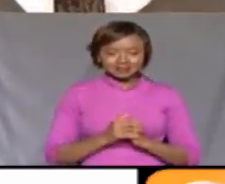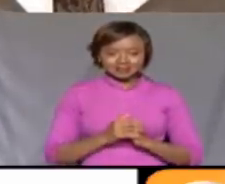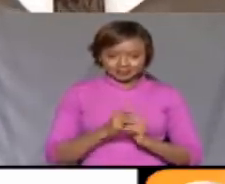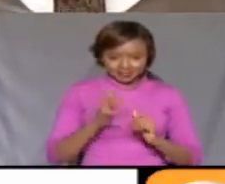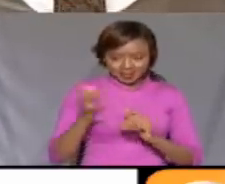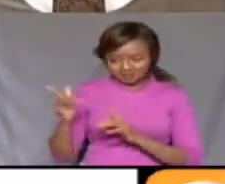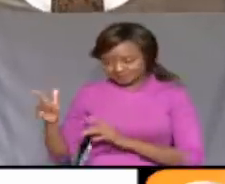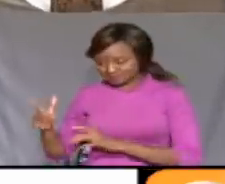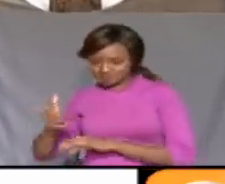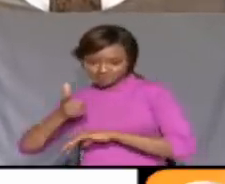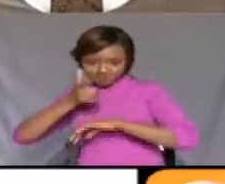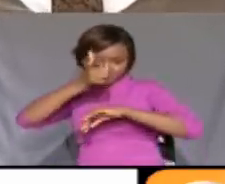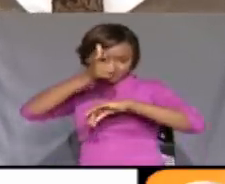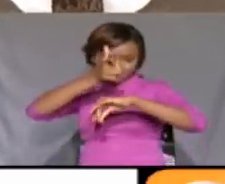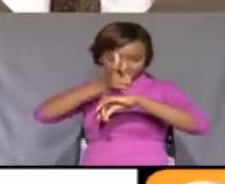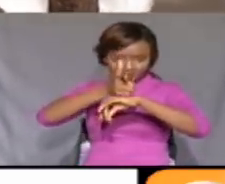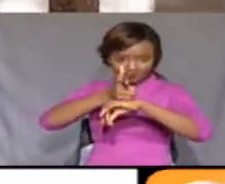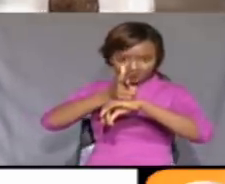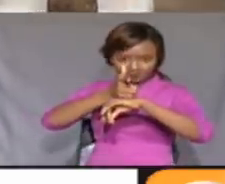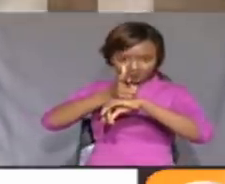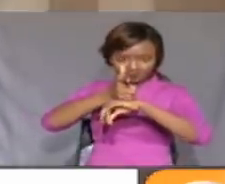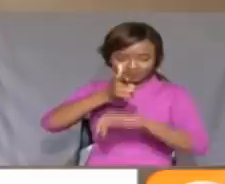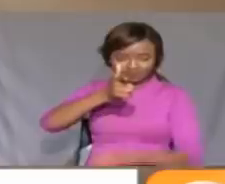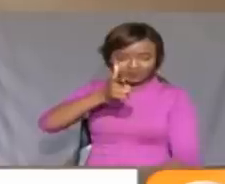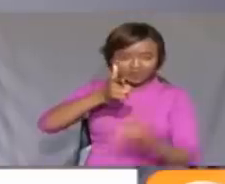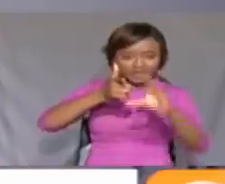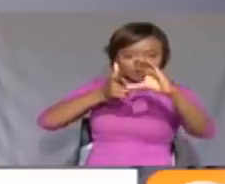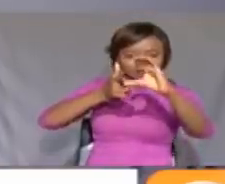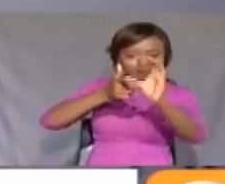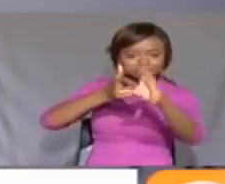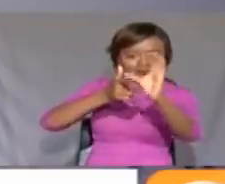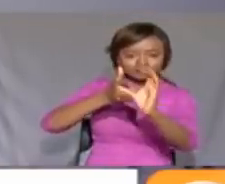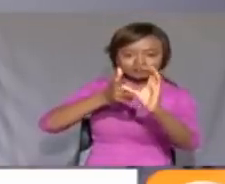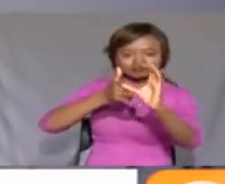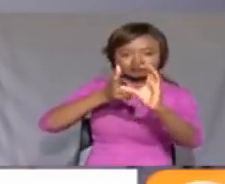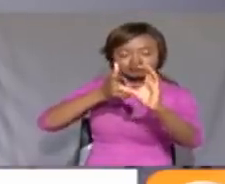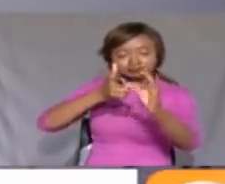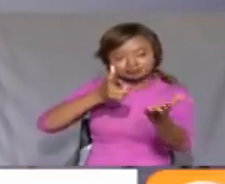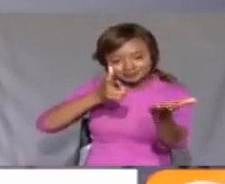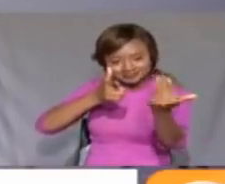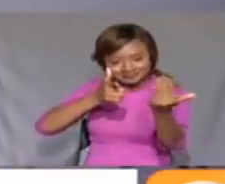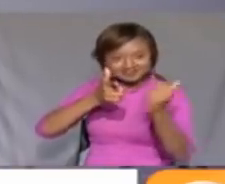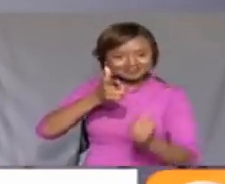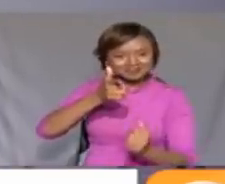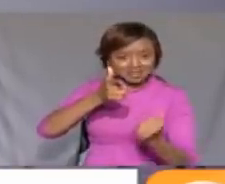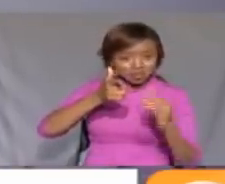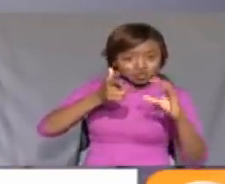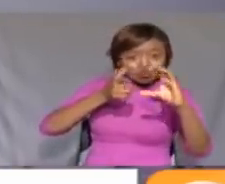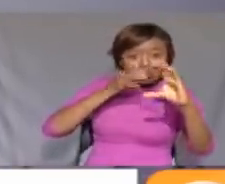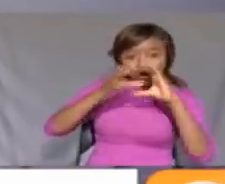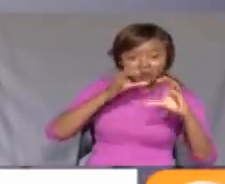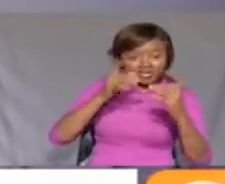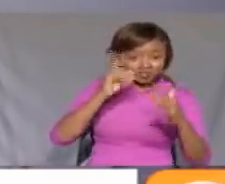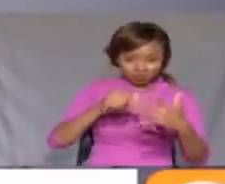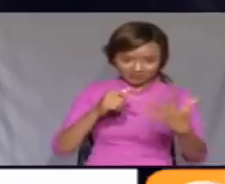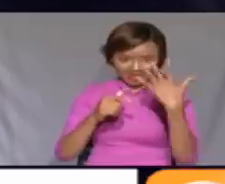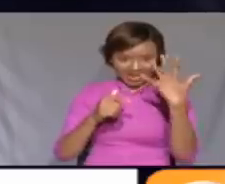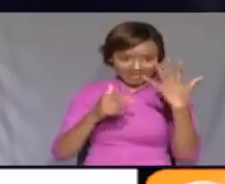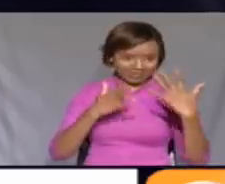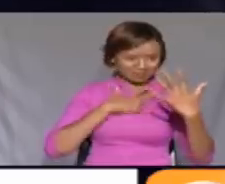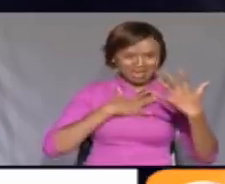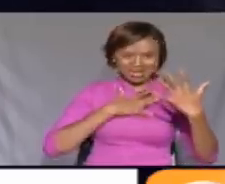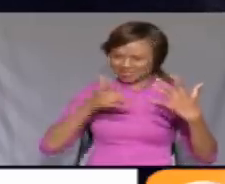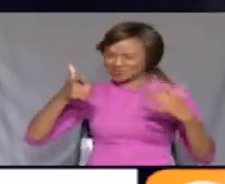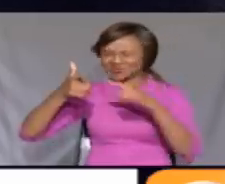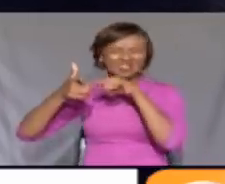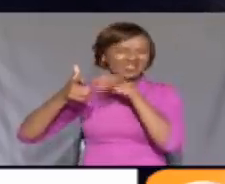went back and placed his hand next to the lens of the camera and told me to talk to his hand if I was not